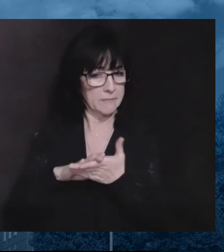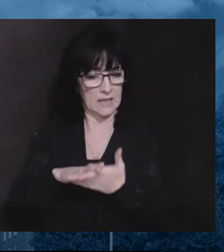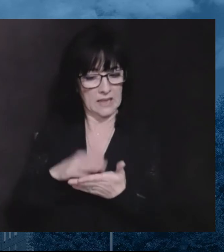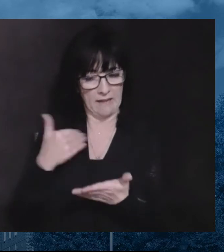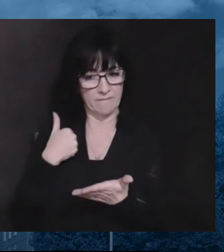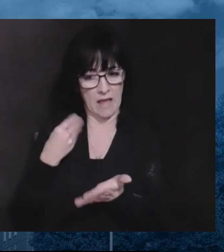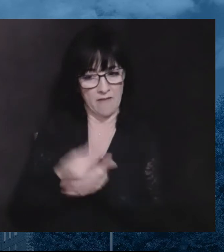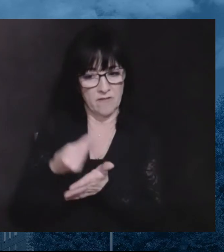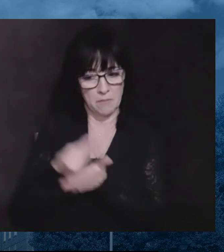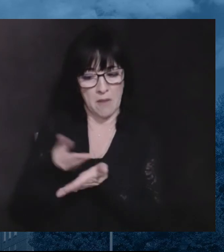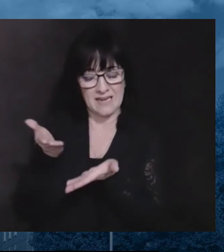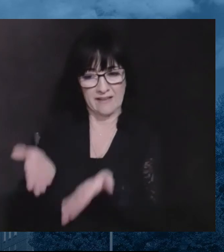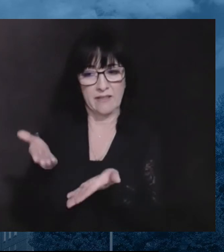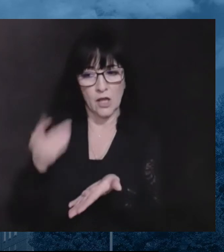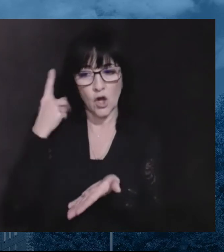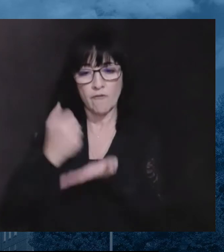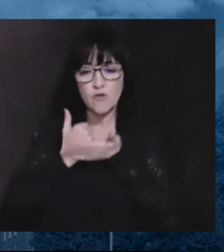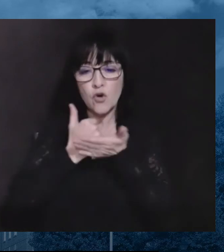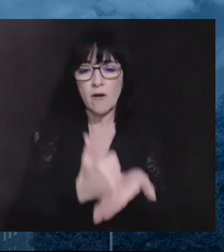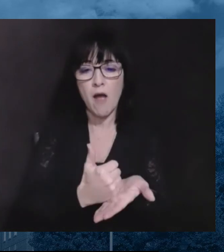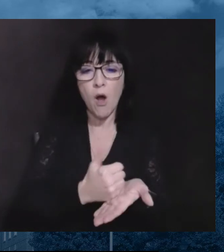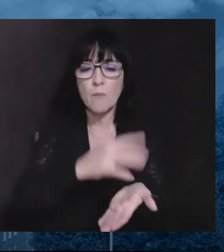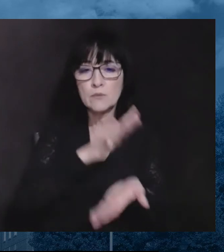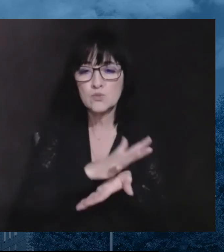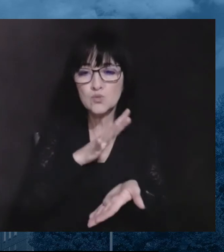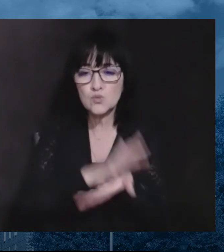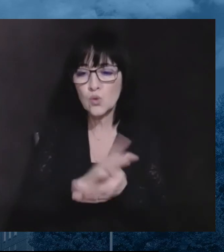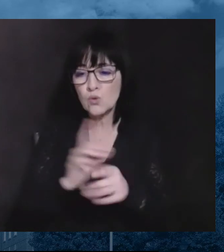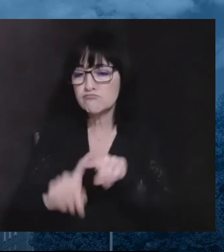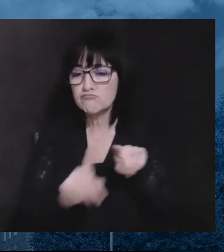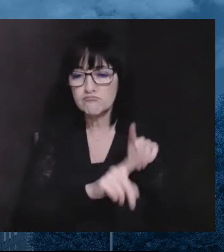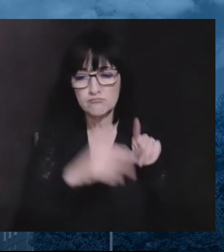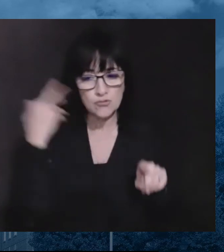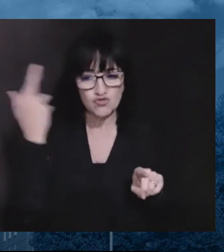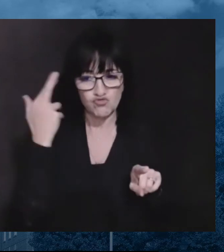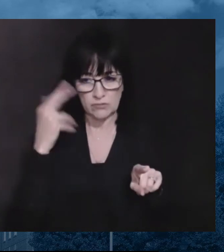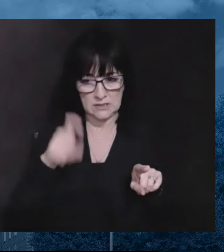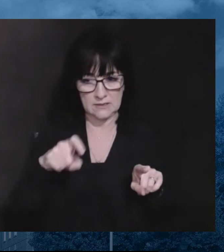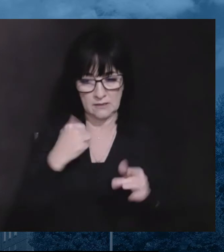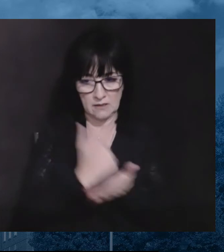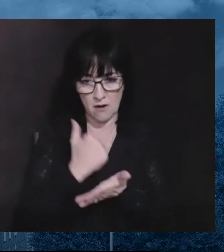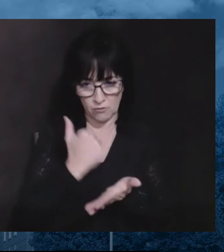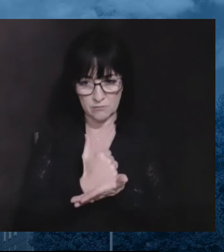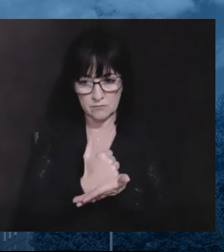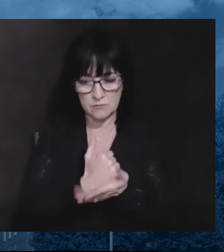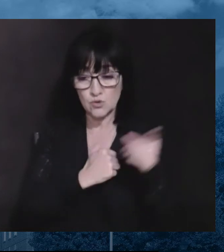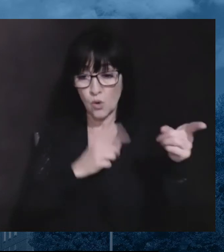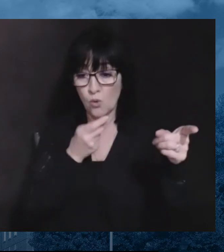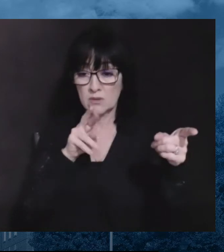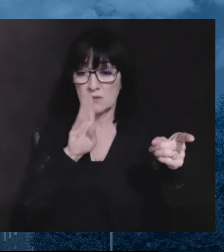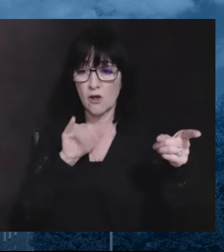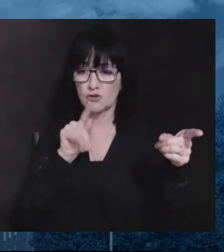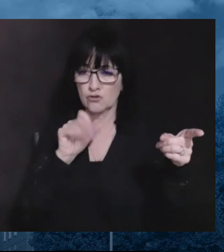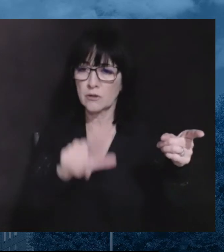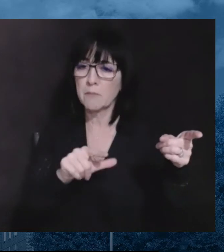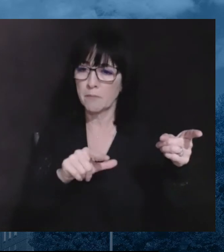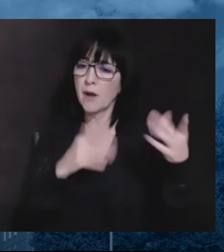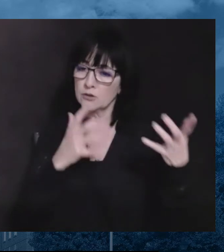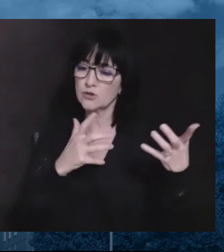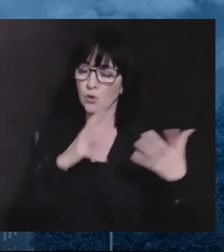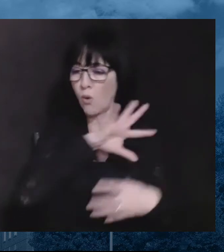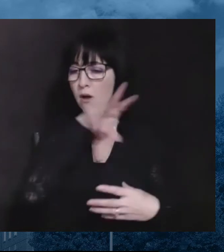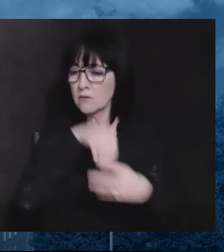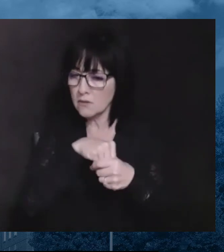kinds of things that Dr. Bunting was referring to in terms of additional opportunities to help these children. That's